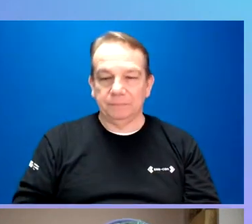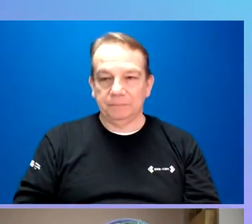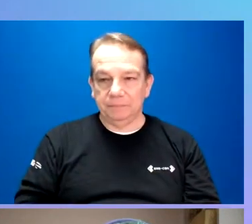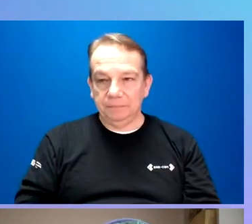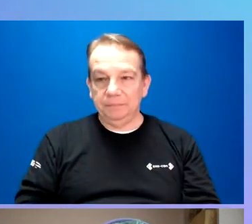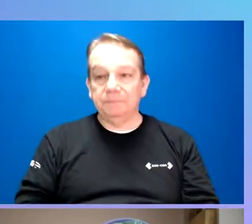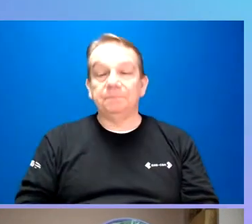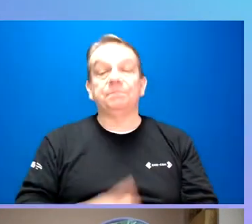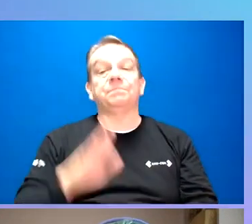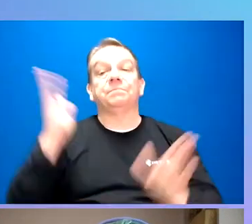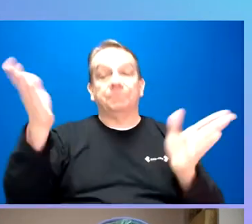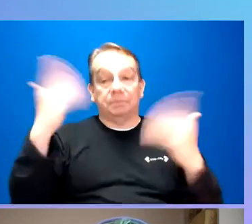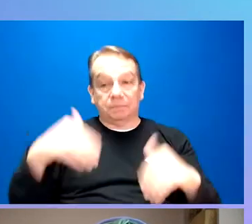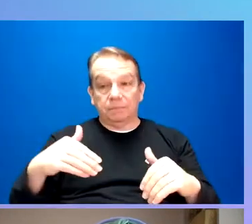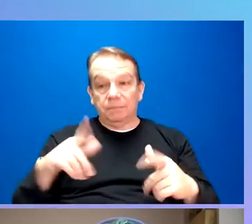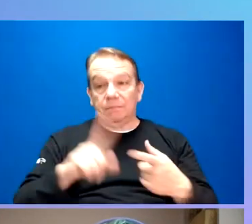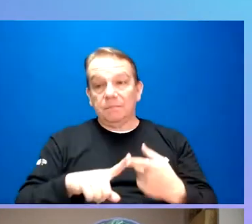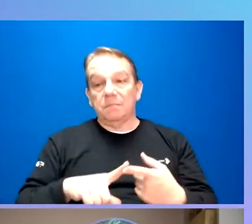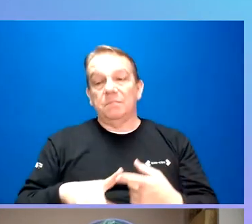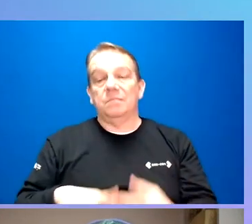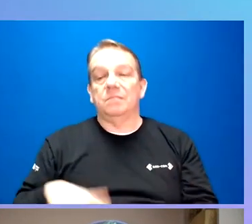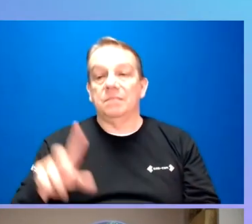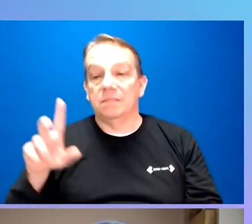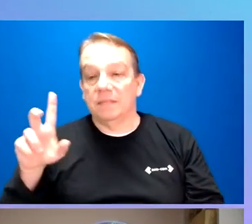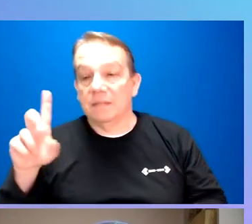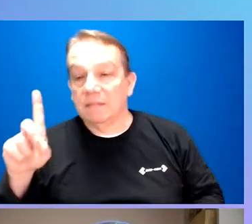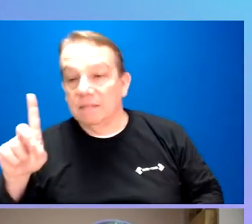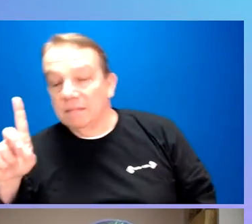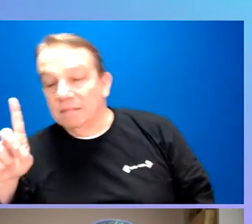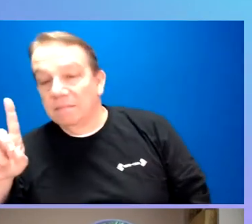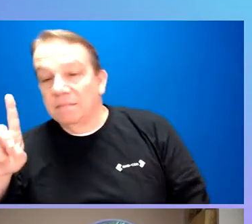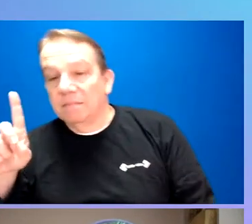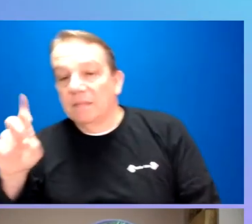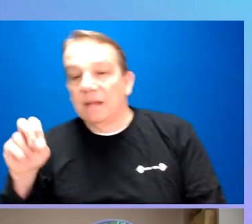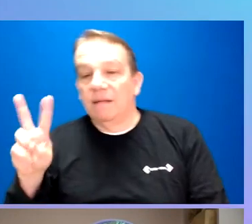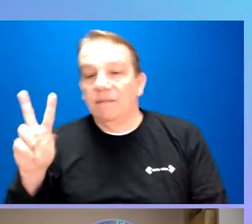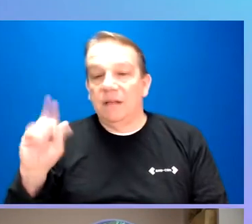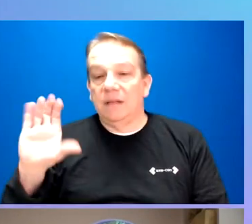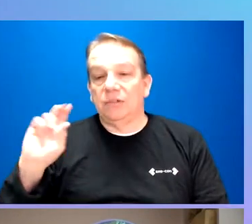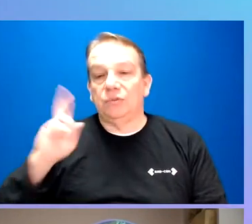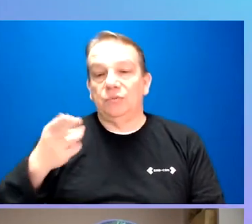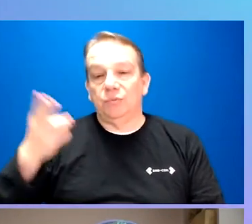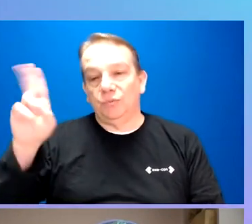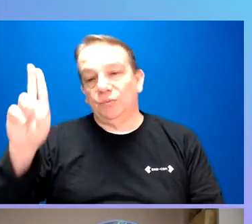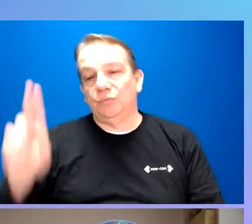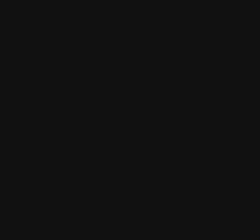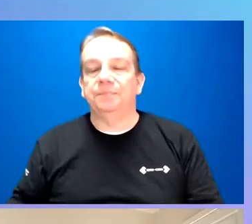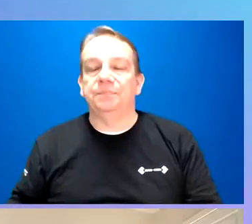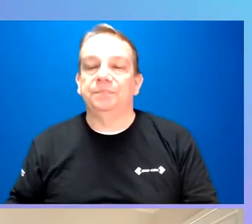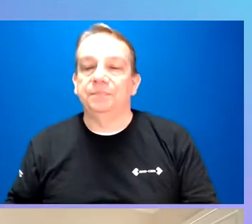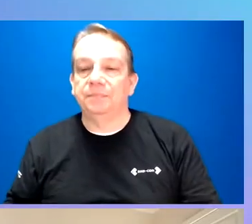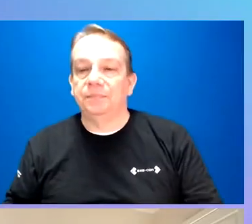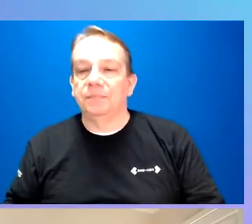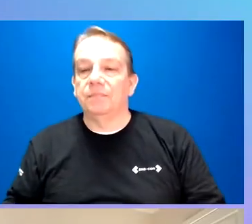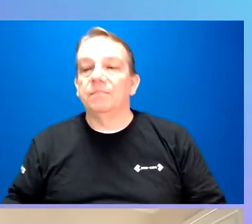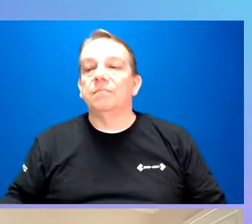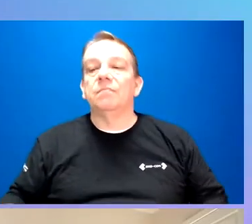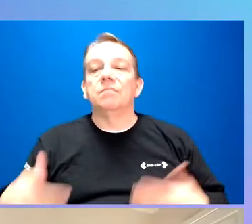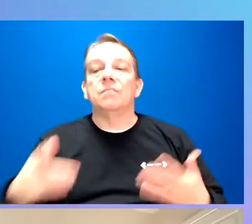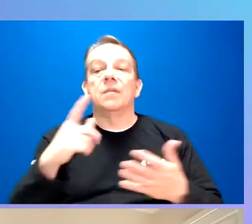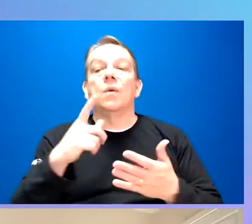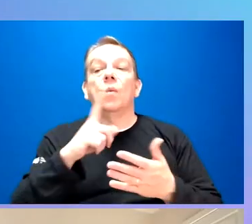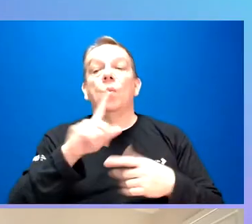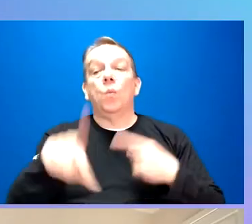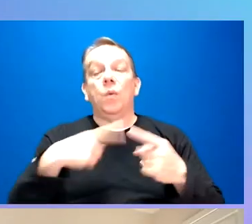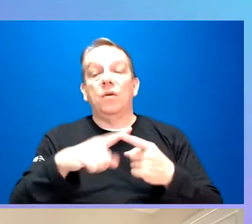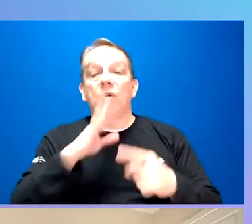And next, I'll pass it over to Devanshu to talk about focus appearance. Thanks, Rachel. So when it comes to focus